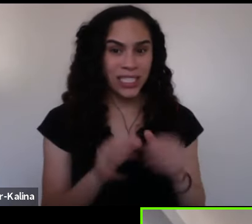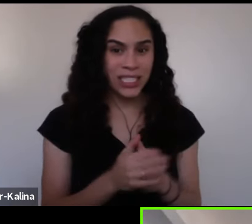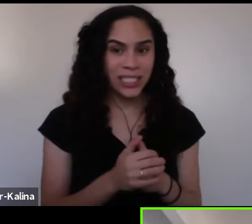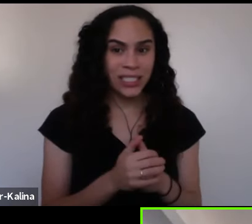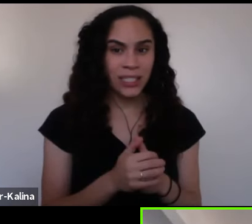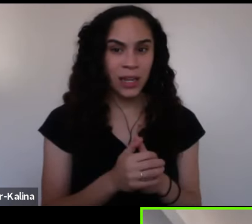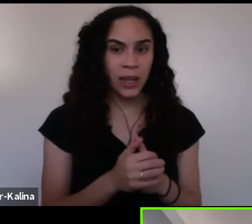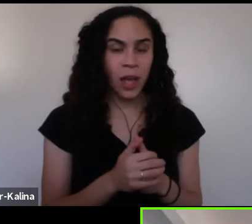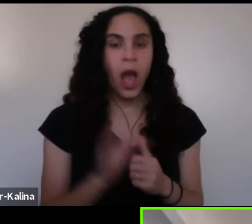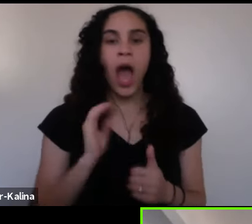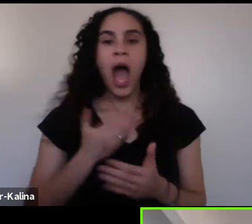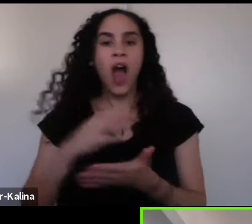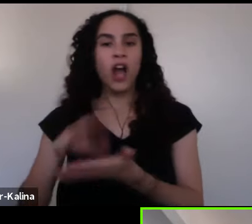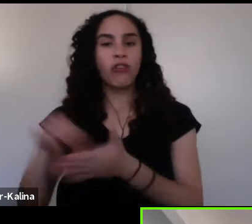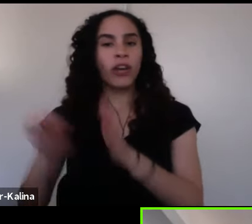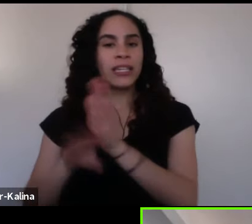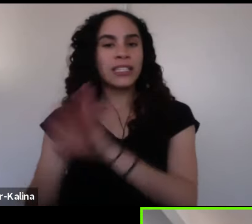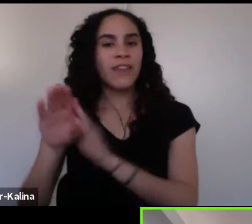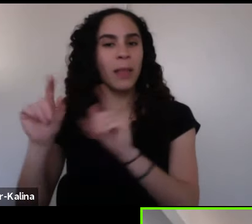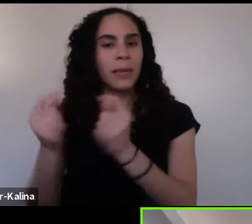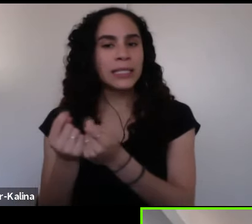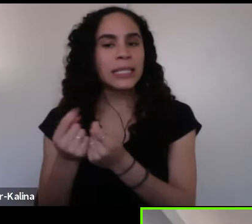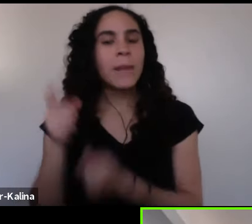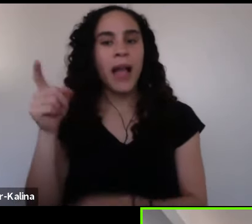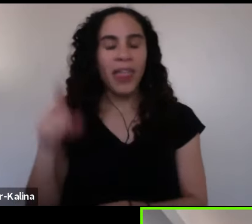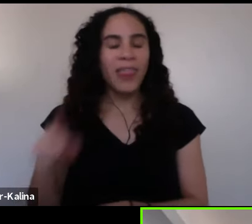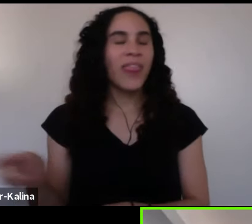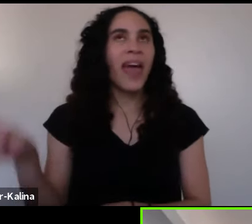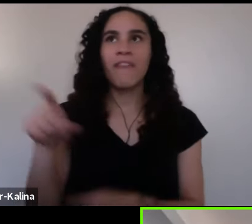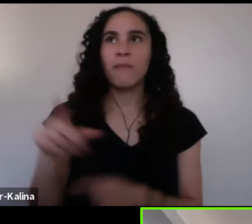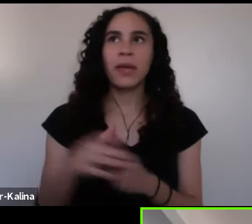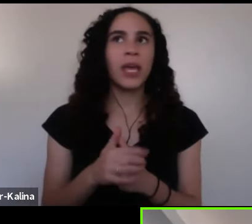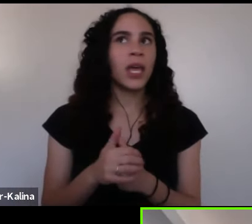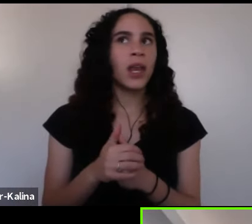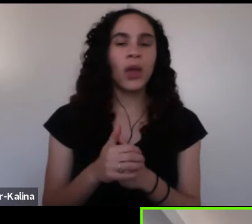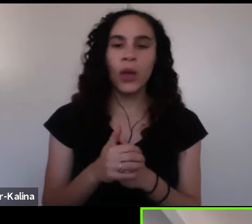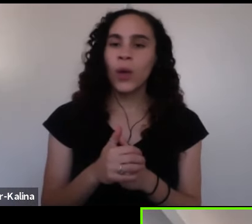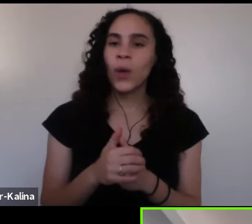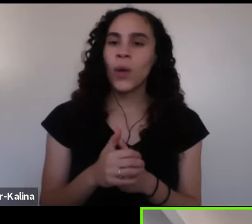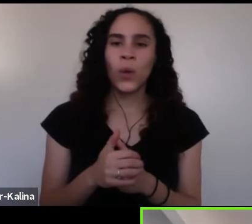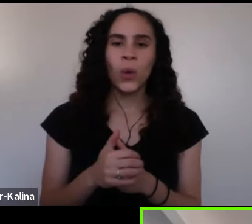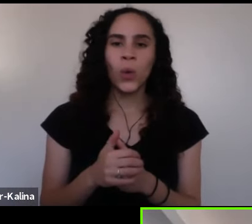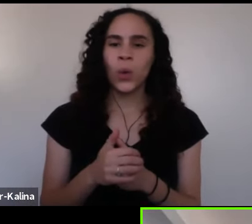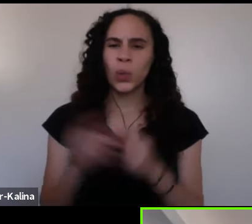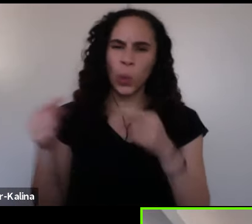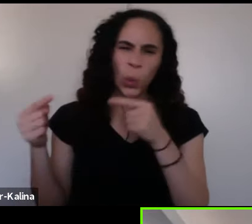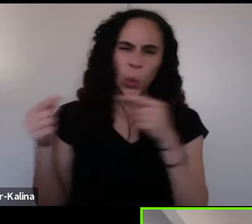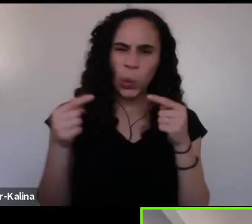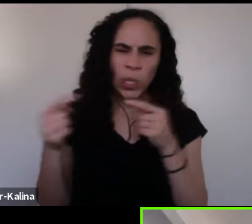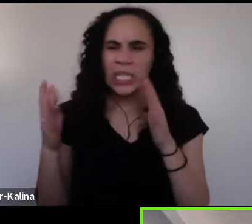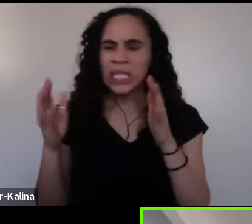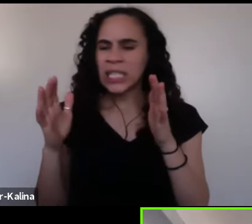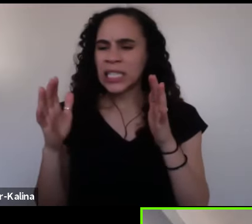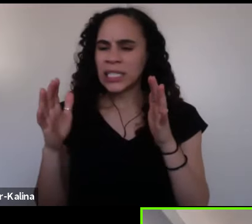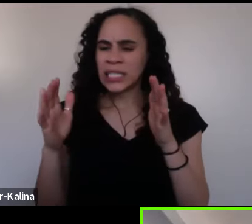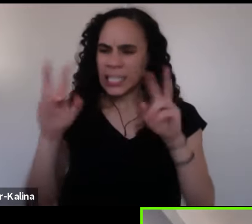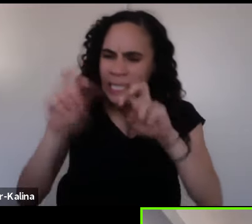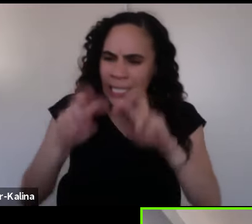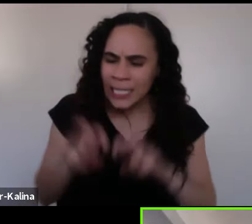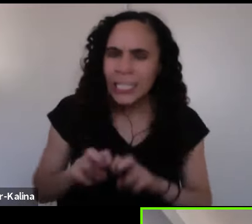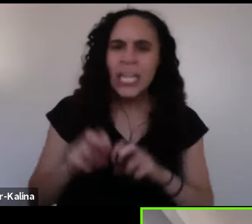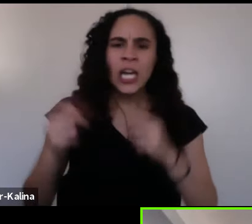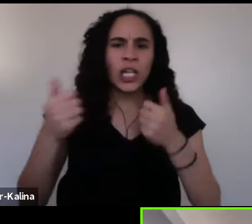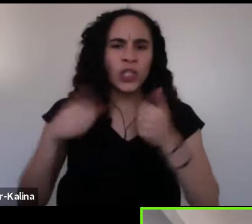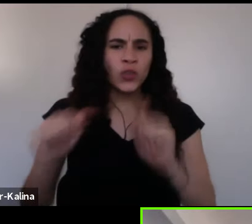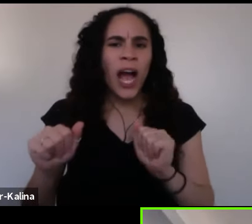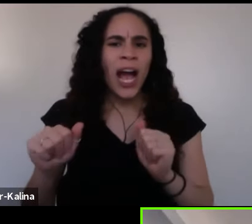and development team, they have been just going at it, trying to figure out the best ways to do this. And we've